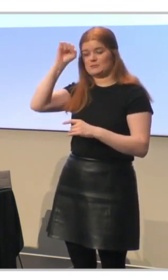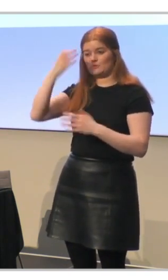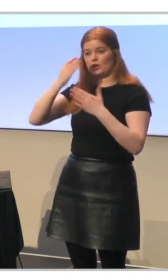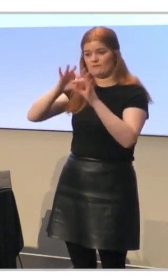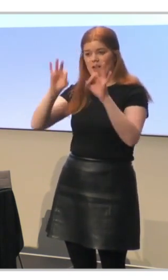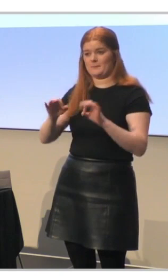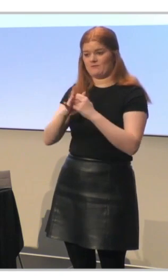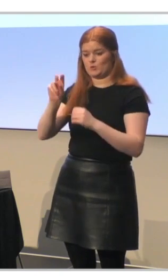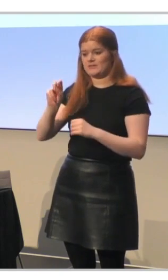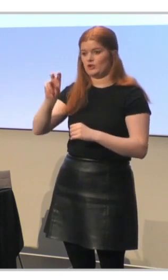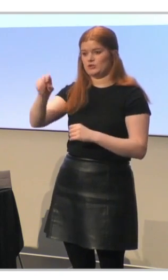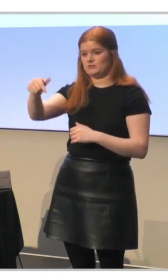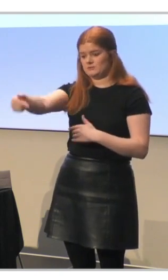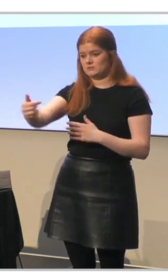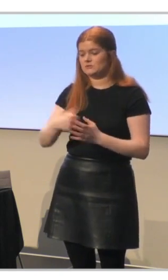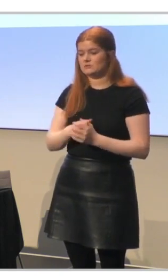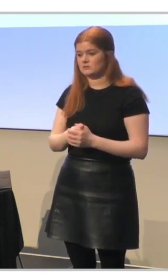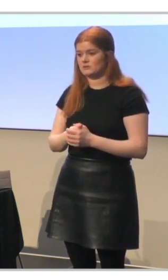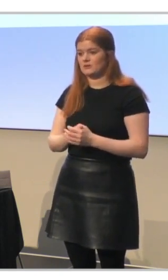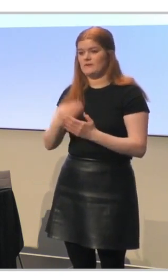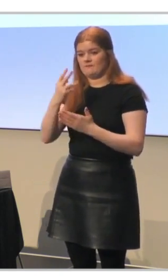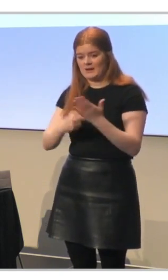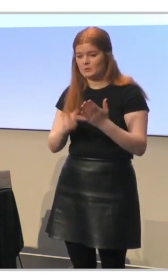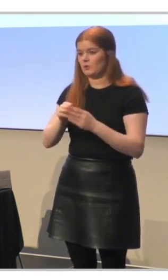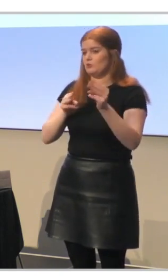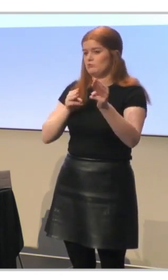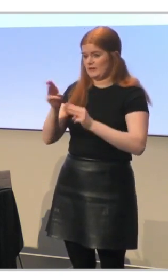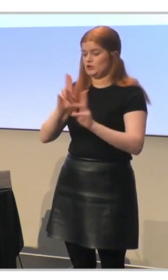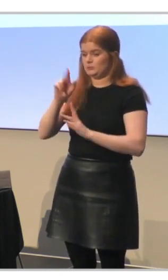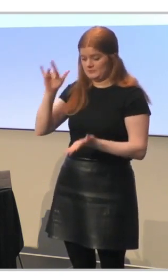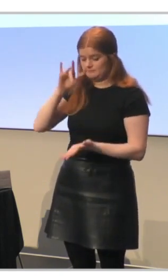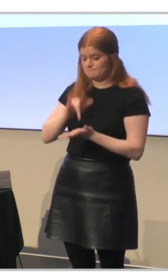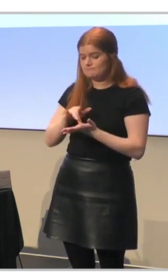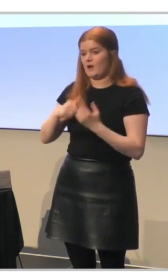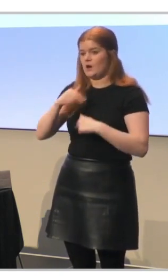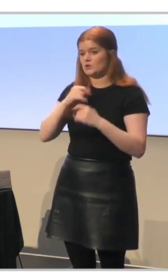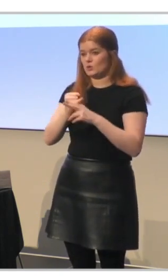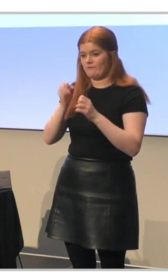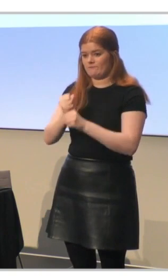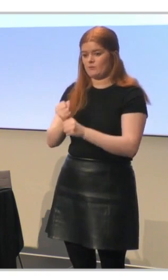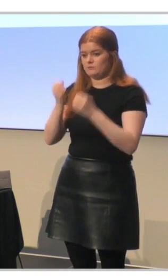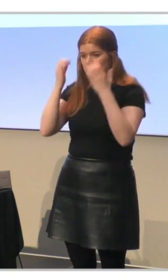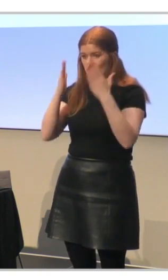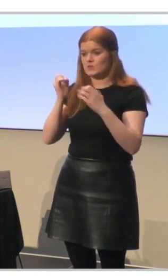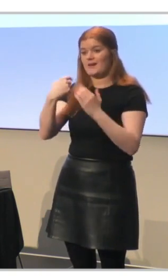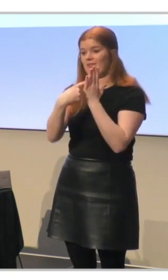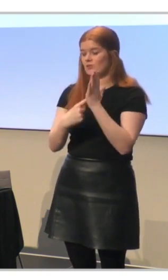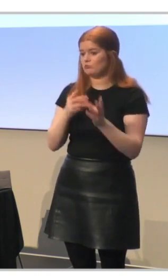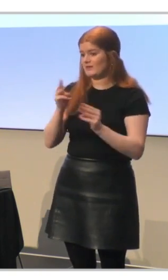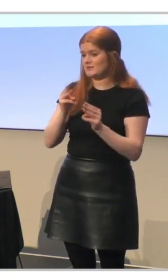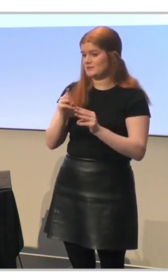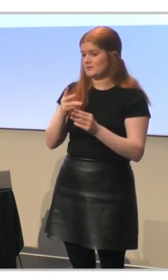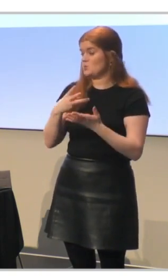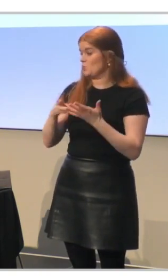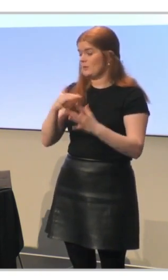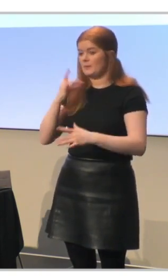2030. Values-based practice must be embedded in our schools that focus on ethical practice, where decisions that are made